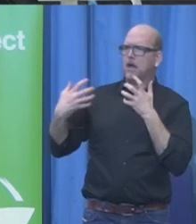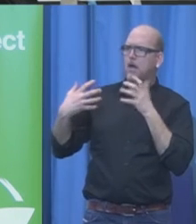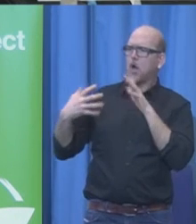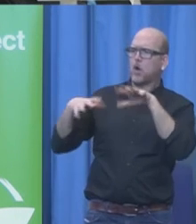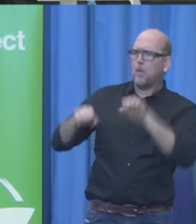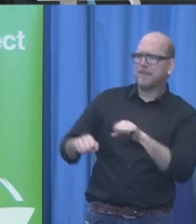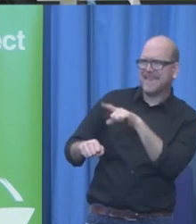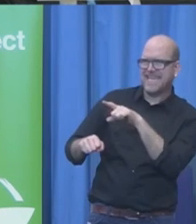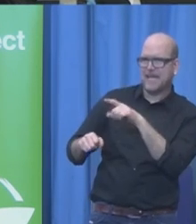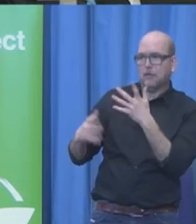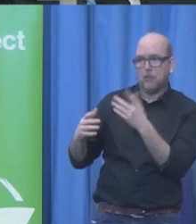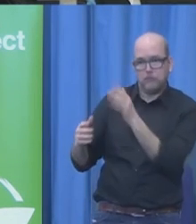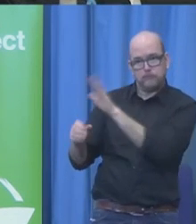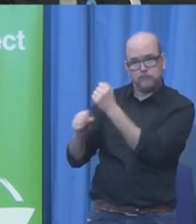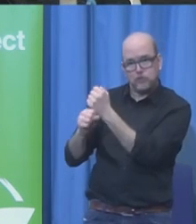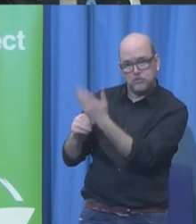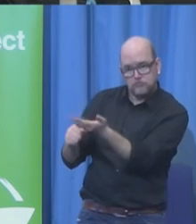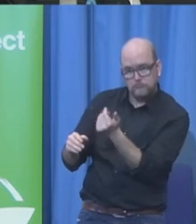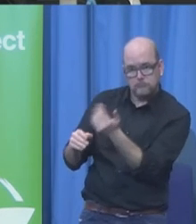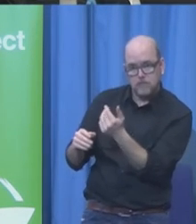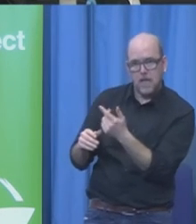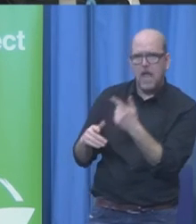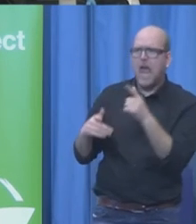simple language, and